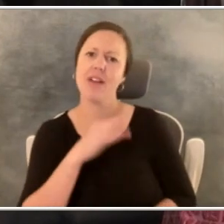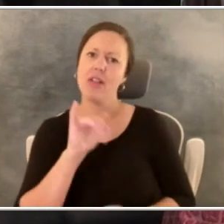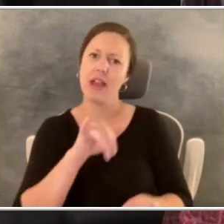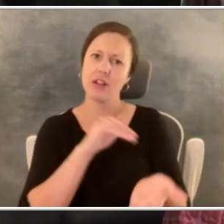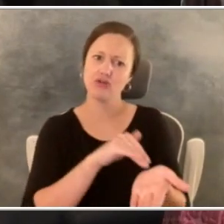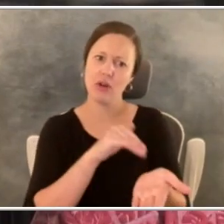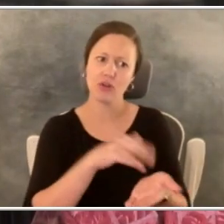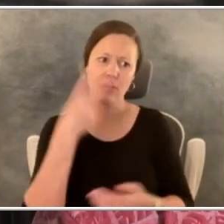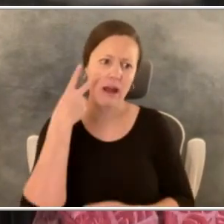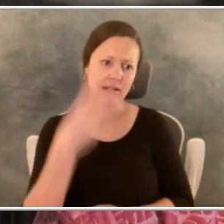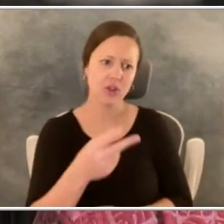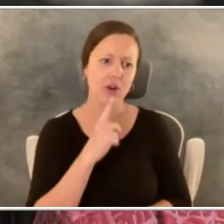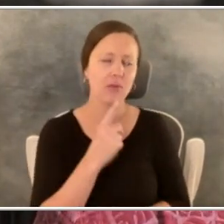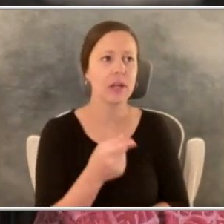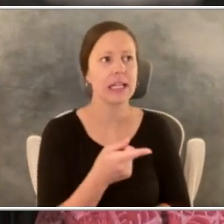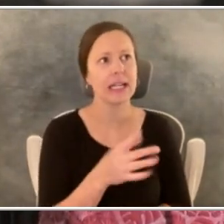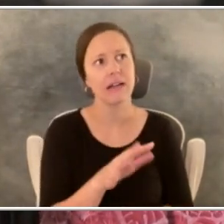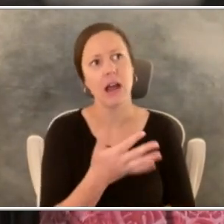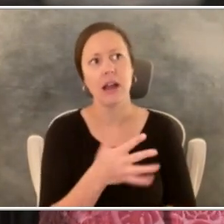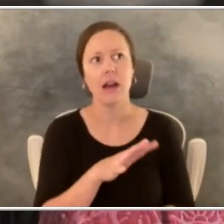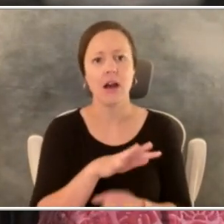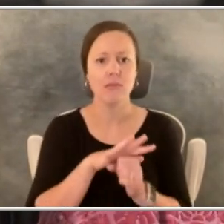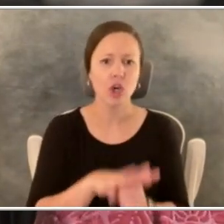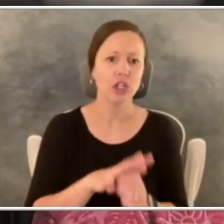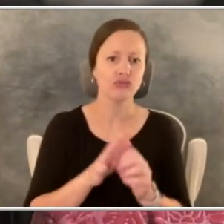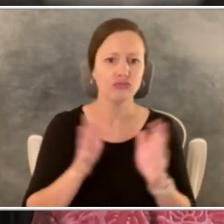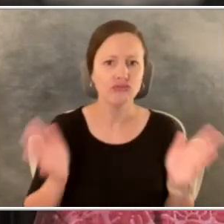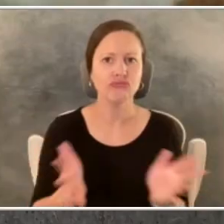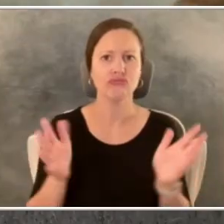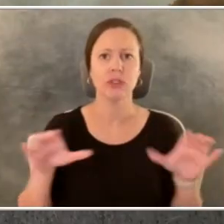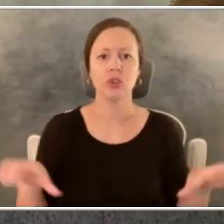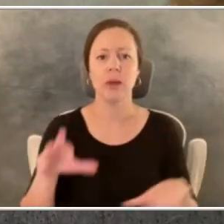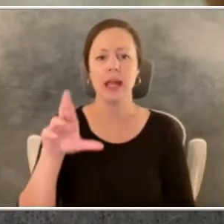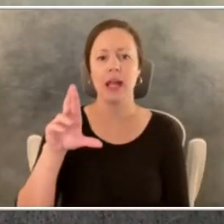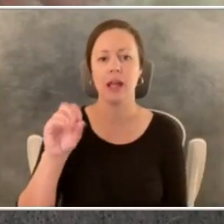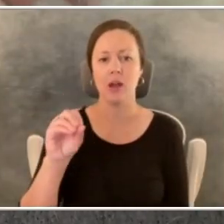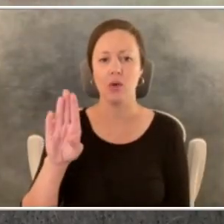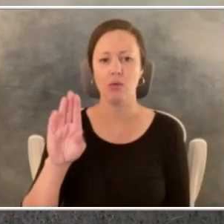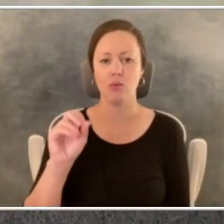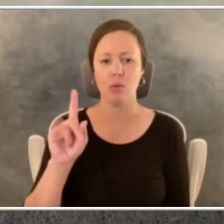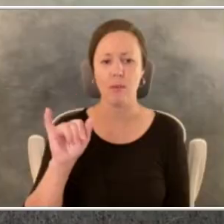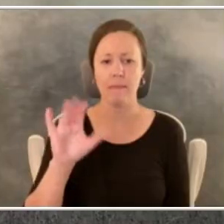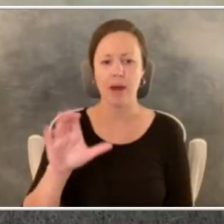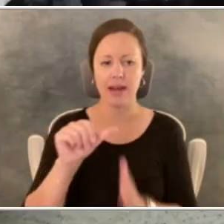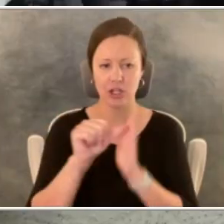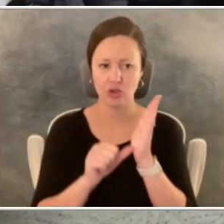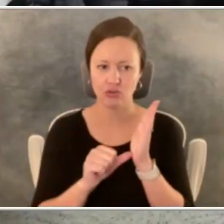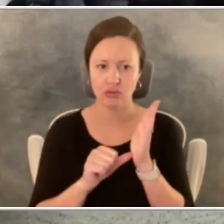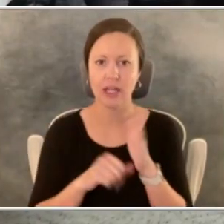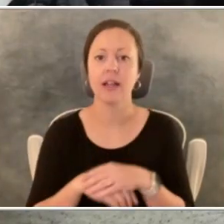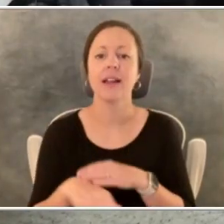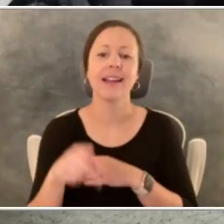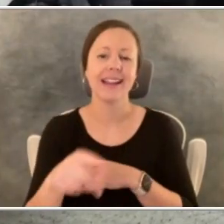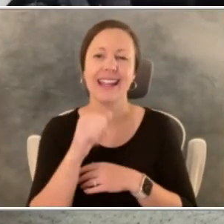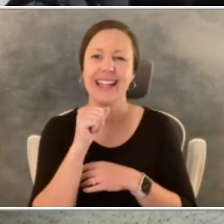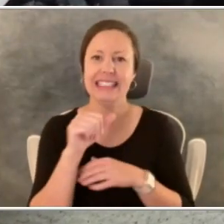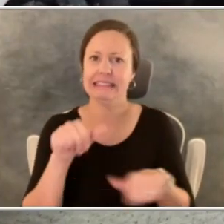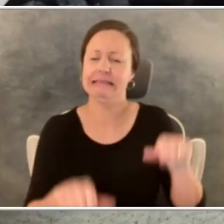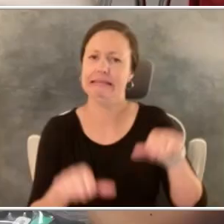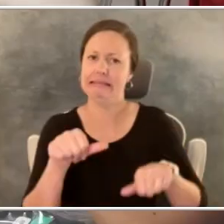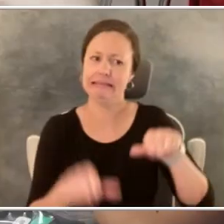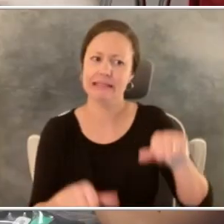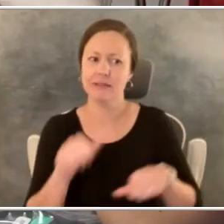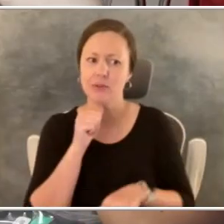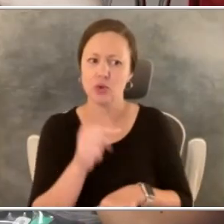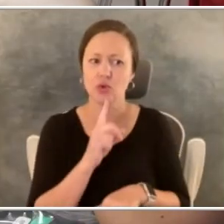me towards doing the robotic surgery, the removal of prostate. Jack wasn't so sure about that, so he referred